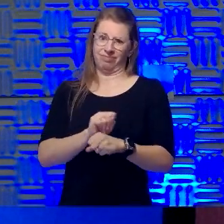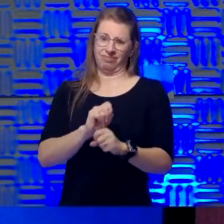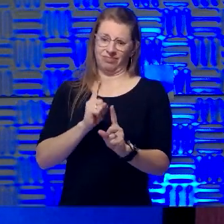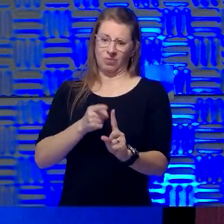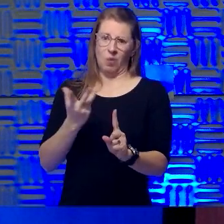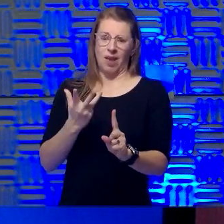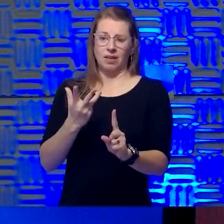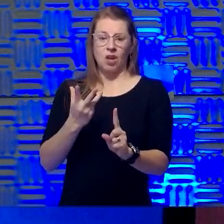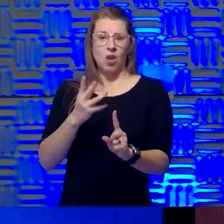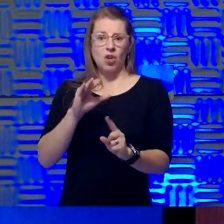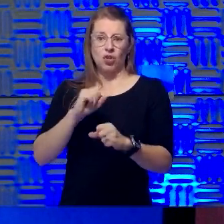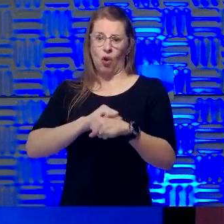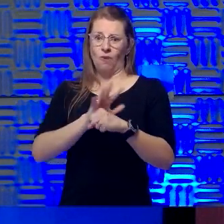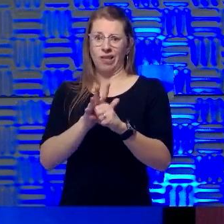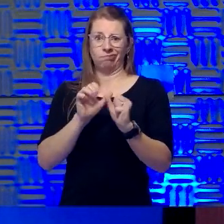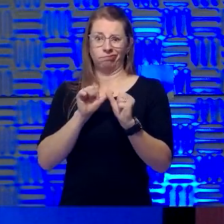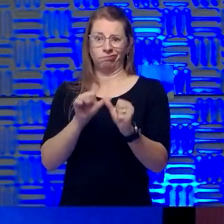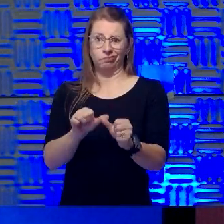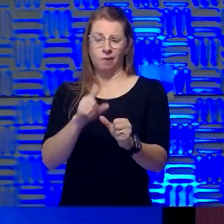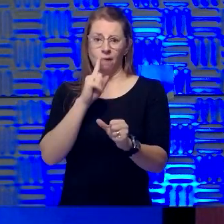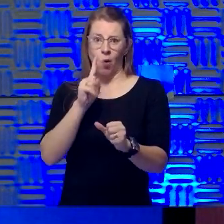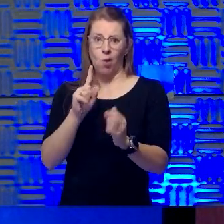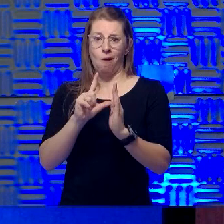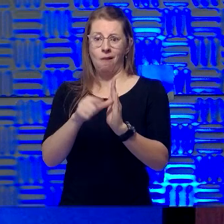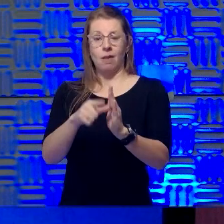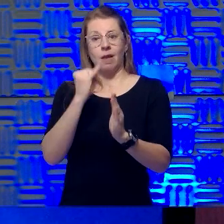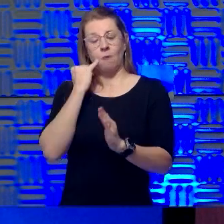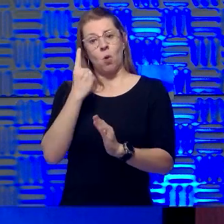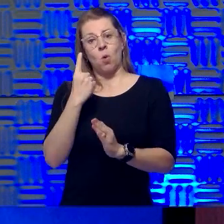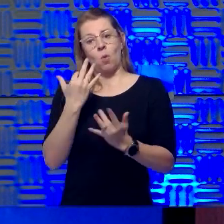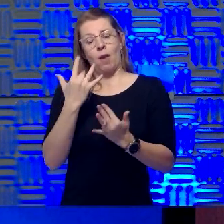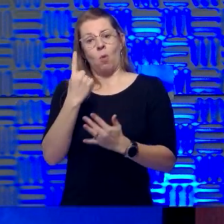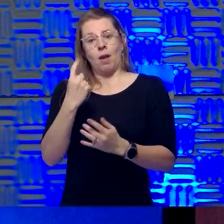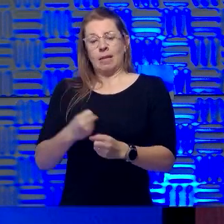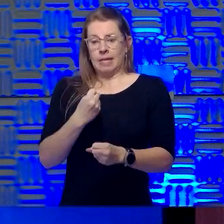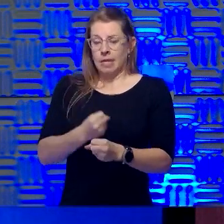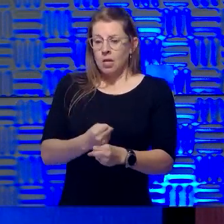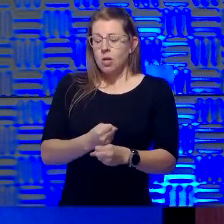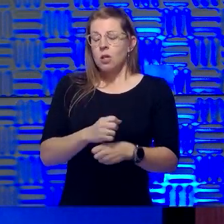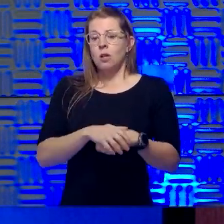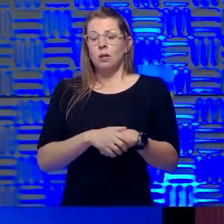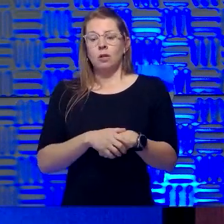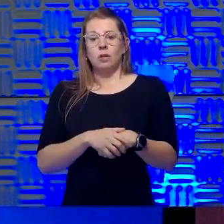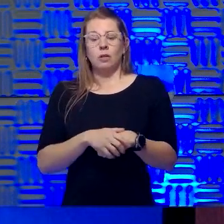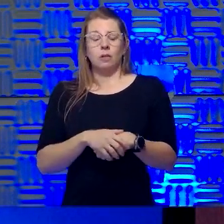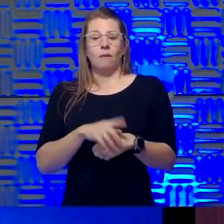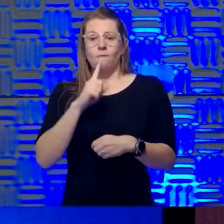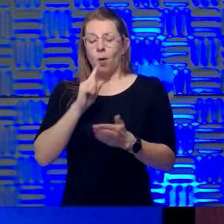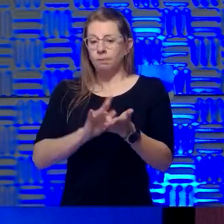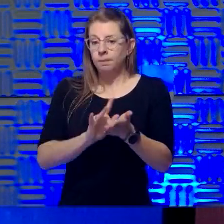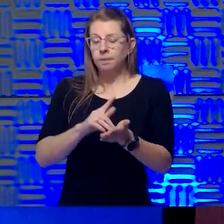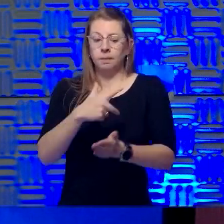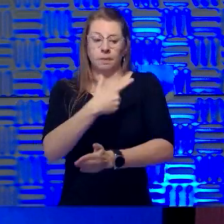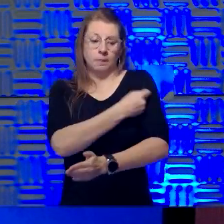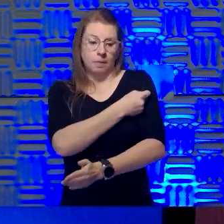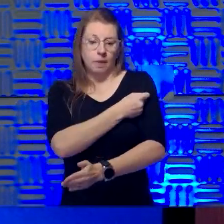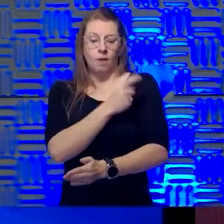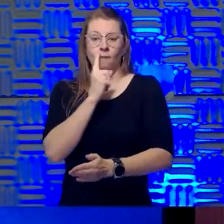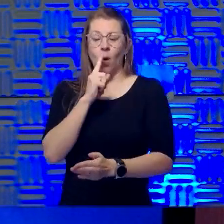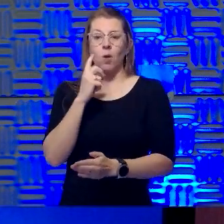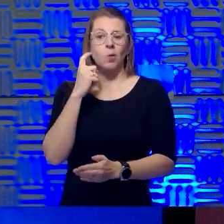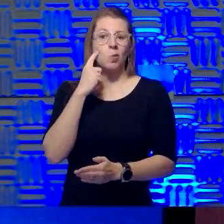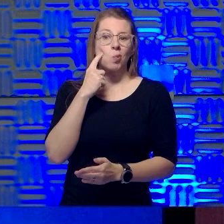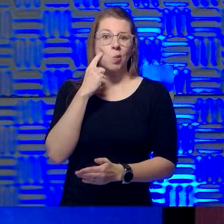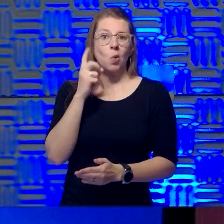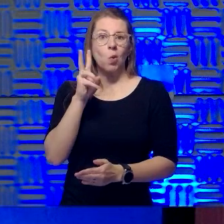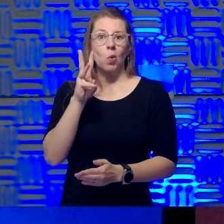while. So unless you can wait a year until we get vaccinations and effective therapy, or however long it'll be, to have your wisdom teeth removed, you might as well go